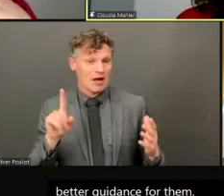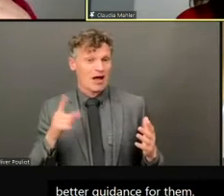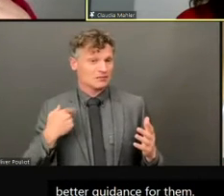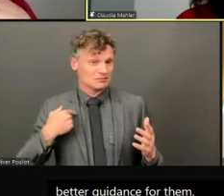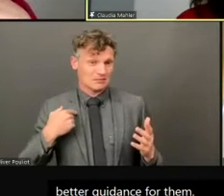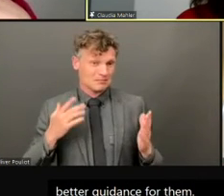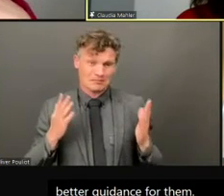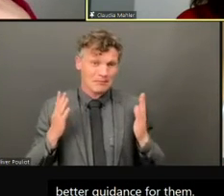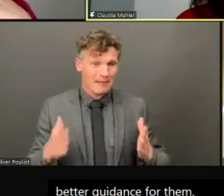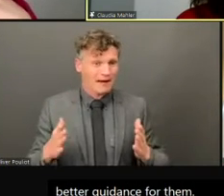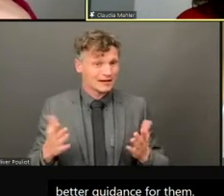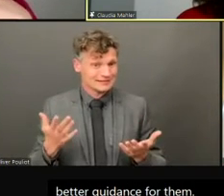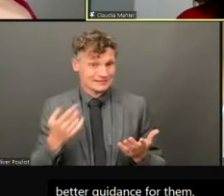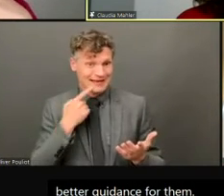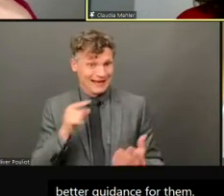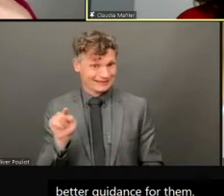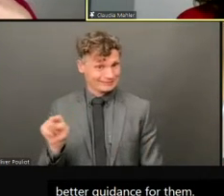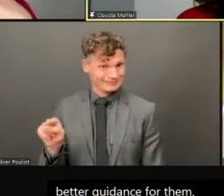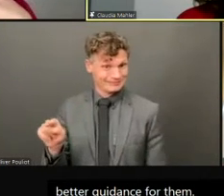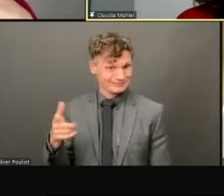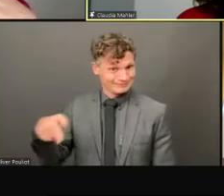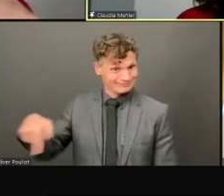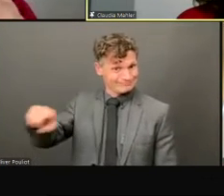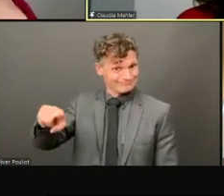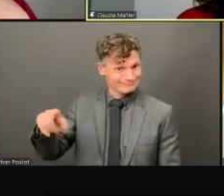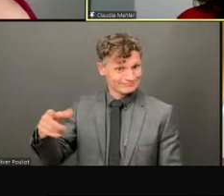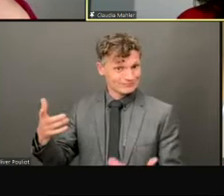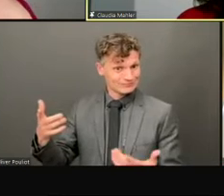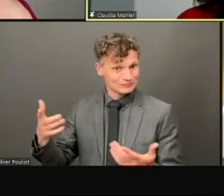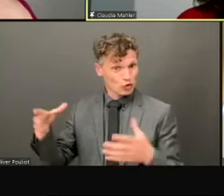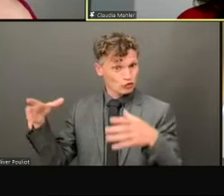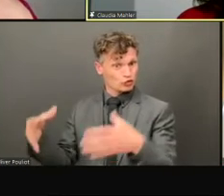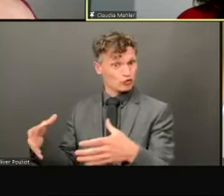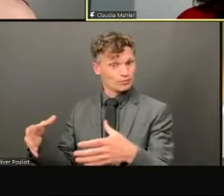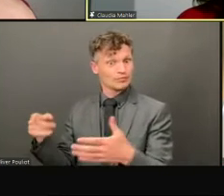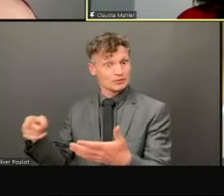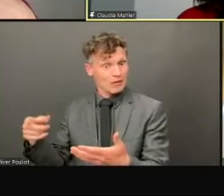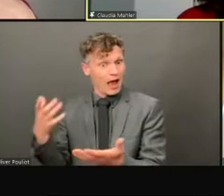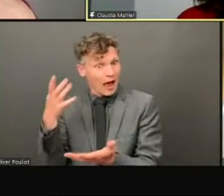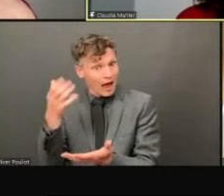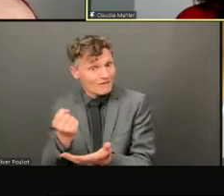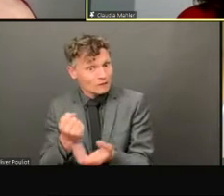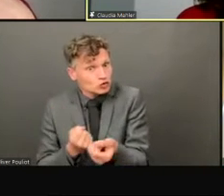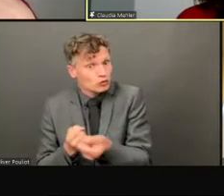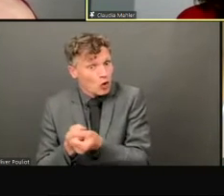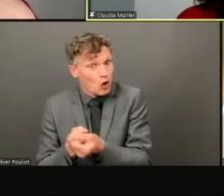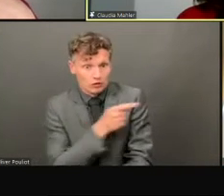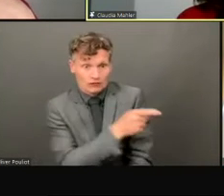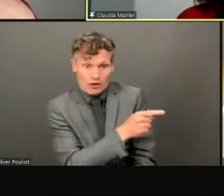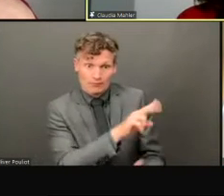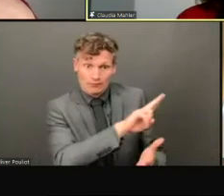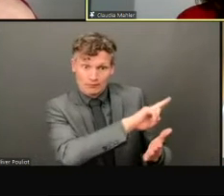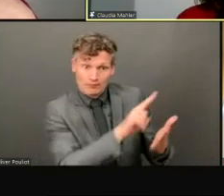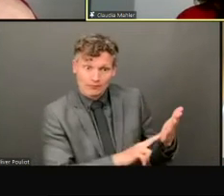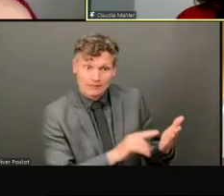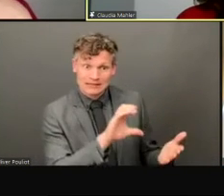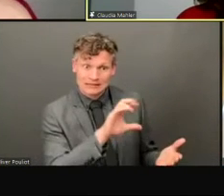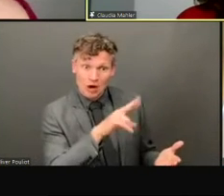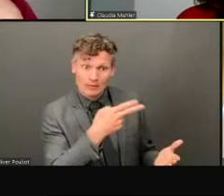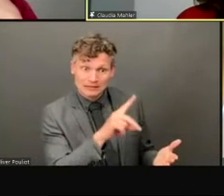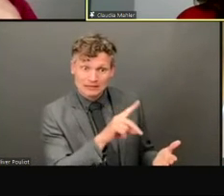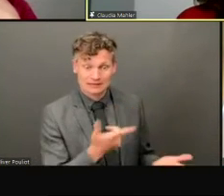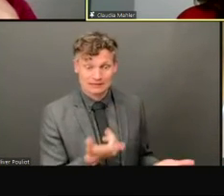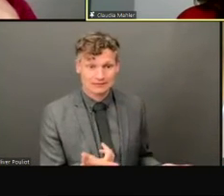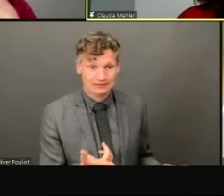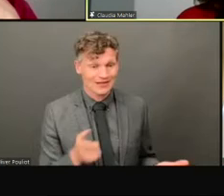gets support and protection from CRPD, older persons with disabilities, that's for sure. And it's very good